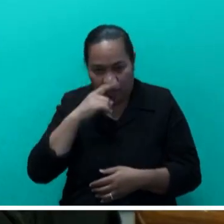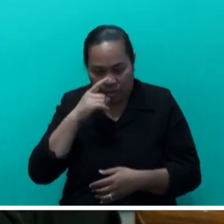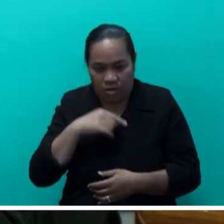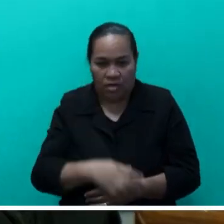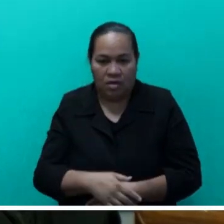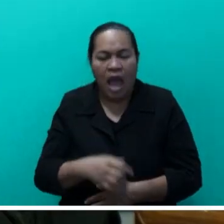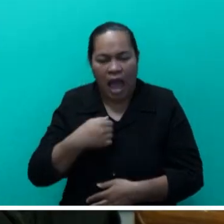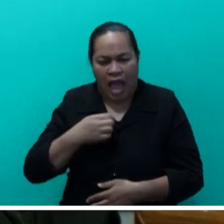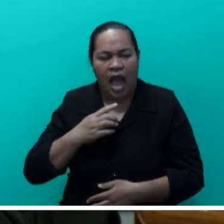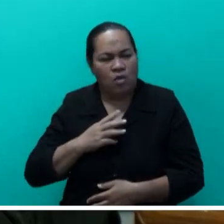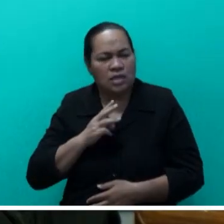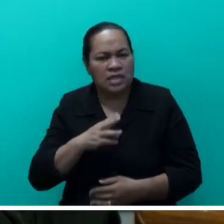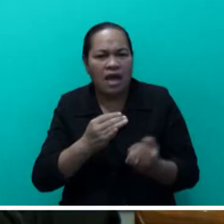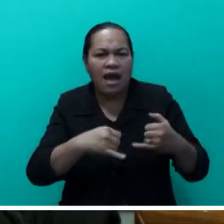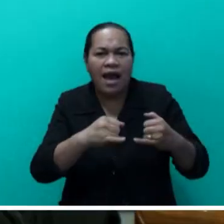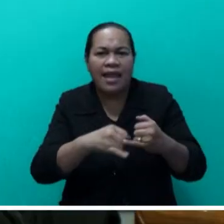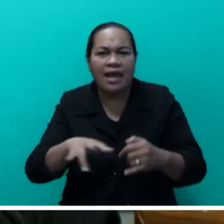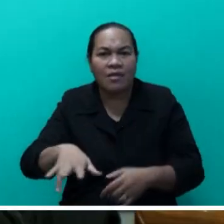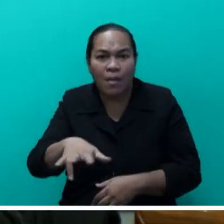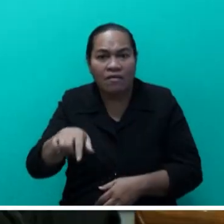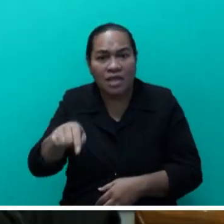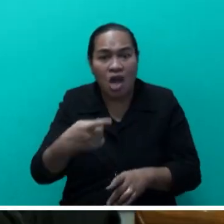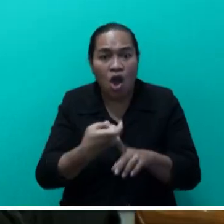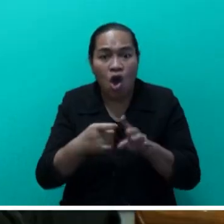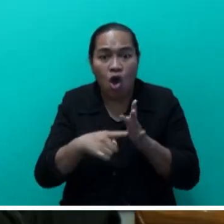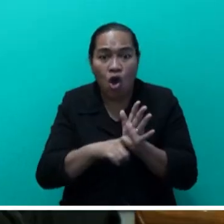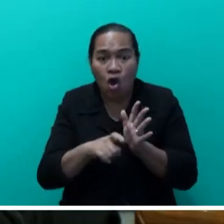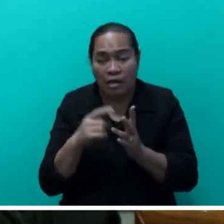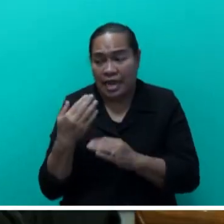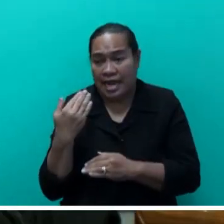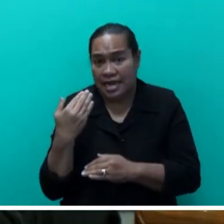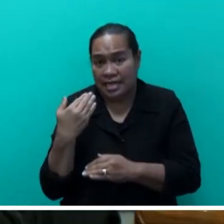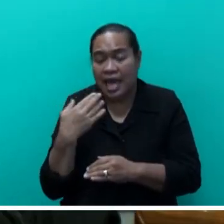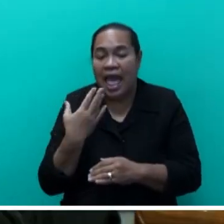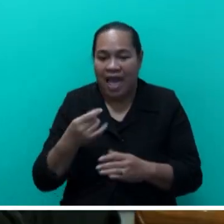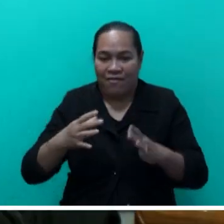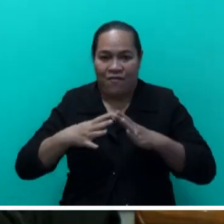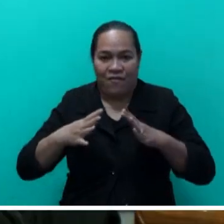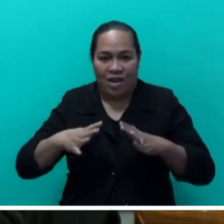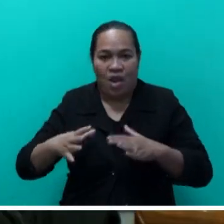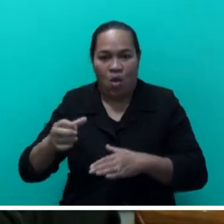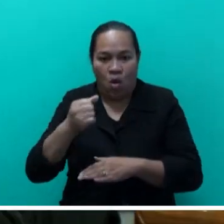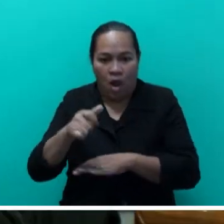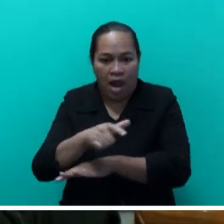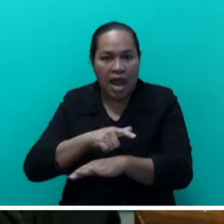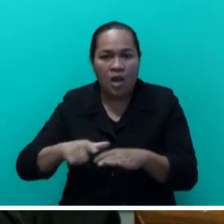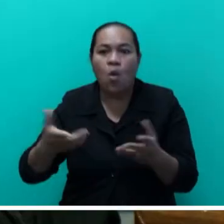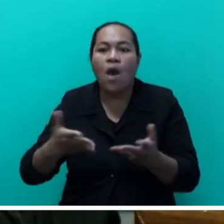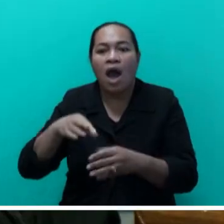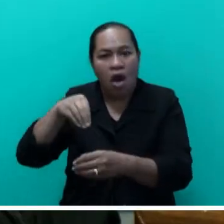Koro recently. There are freehold land on Koro